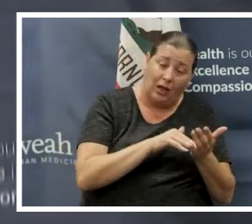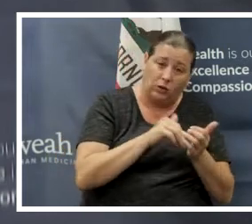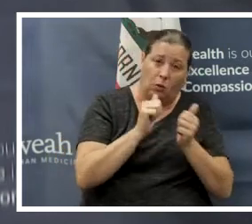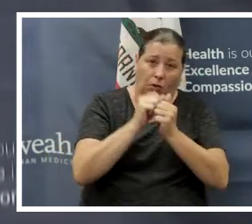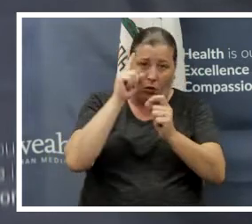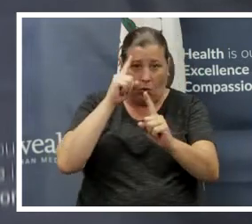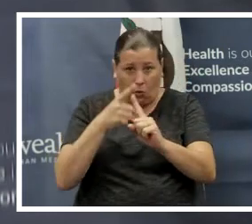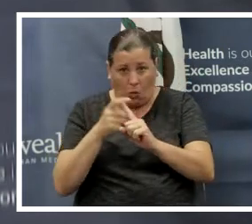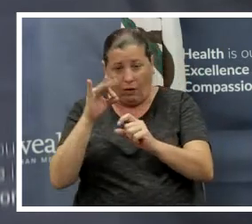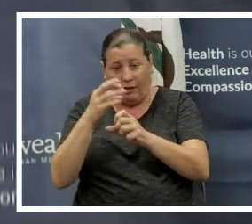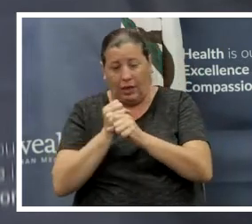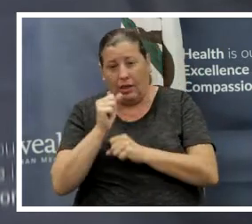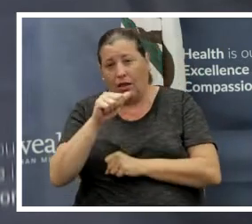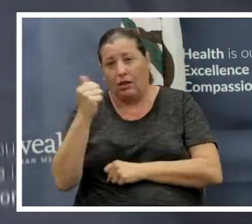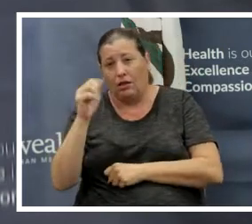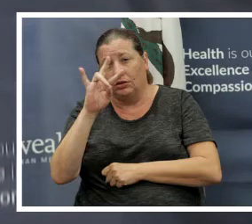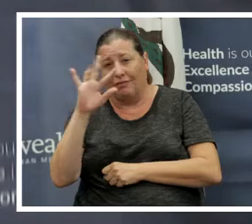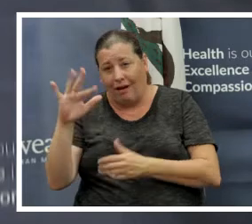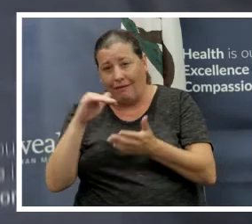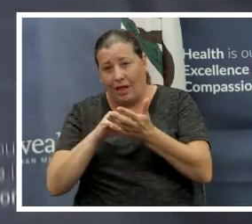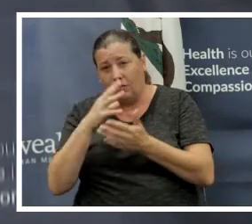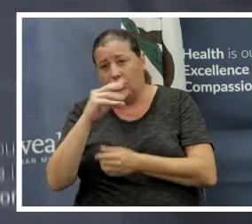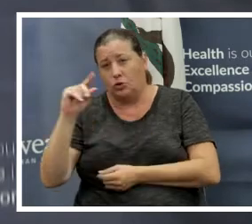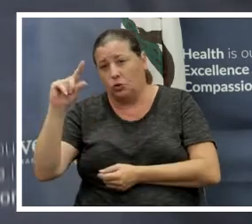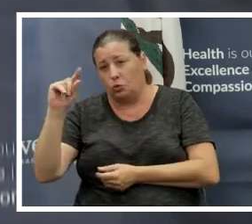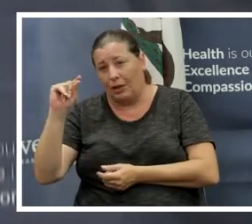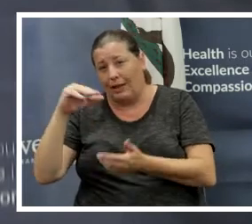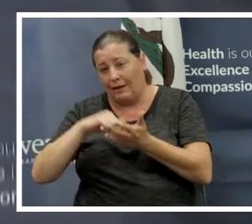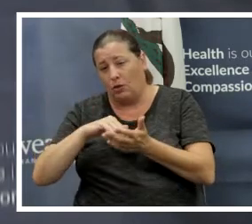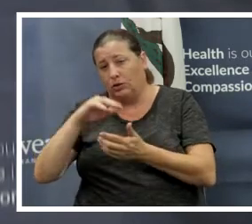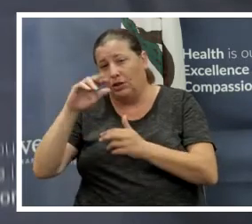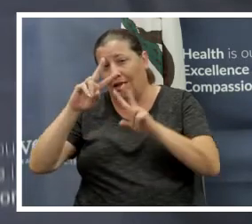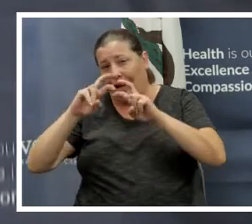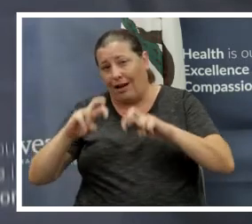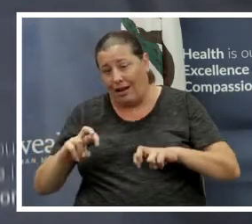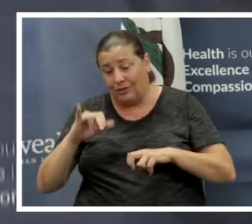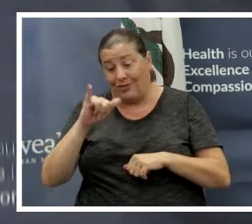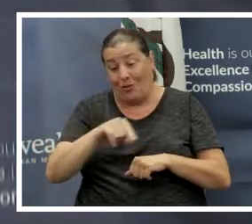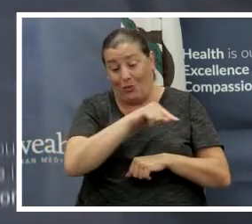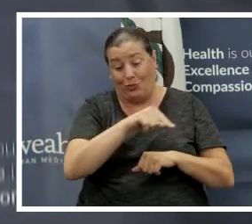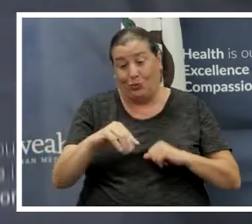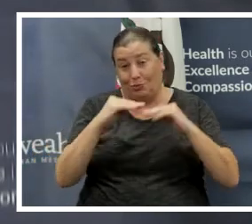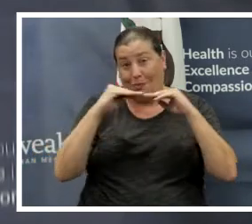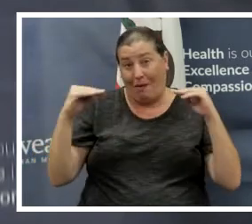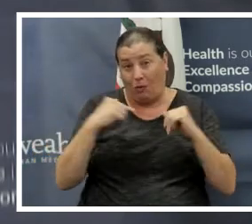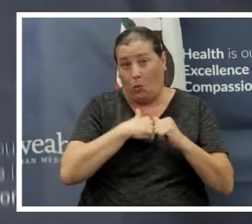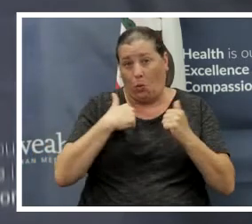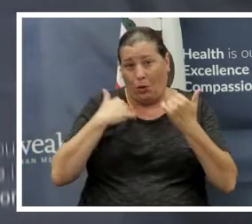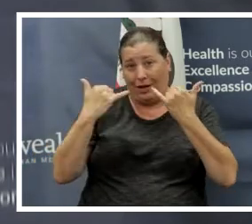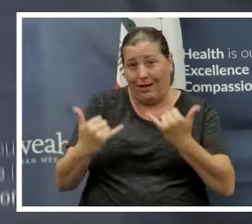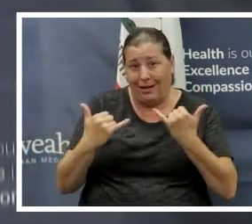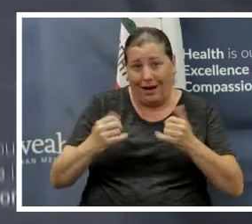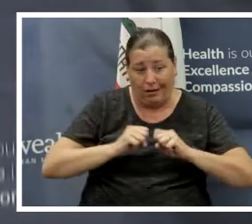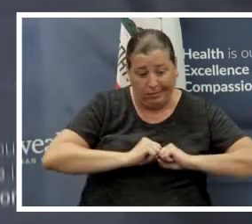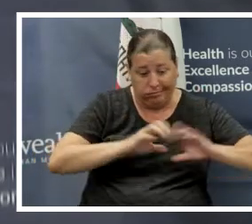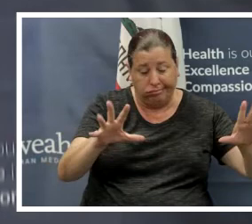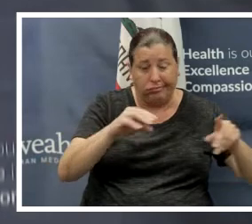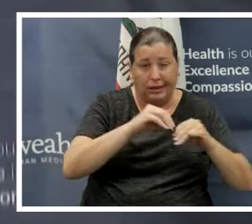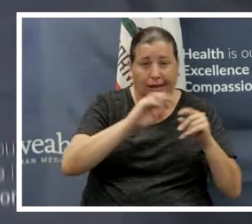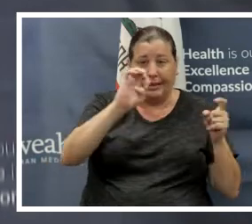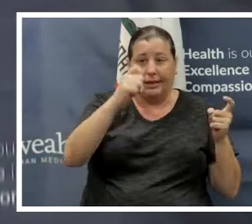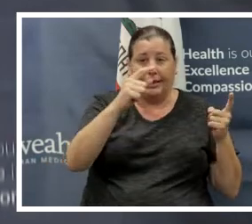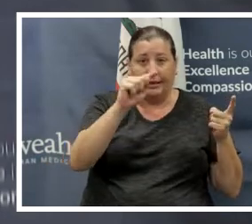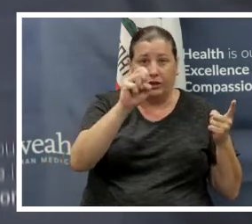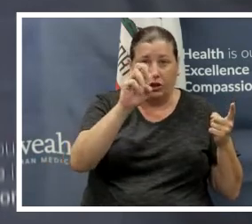75,000 and another 20 analyzers. These are the platforms that we've now deployed in Exeter and Dainuba. We've